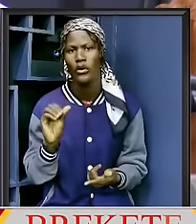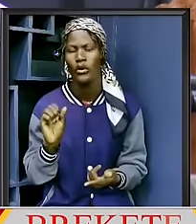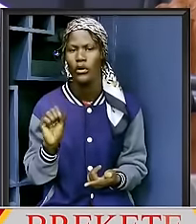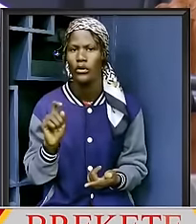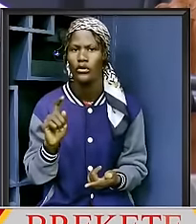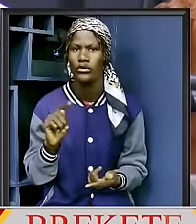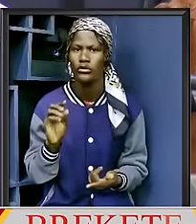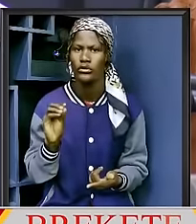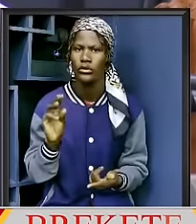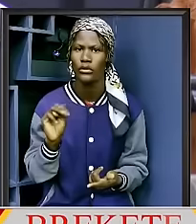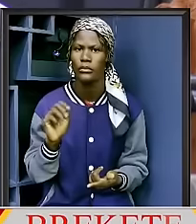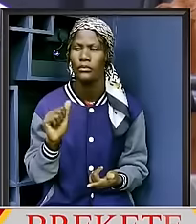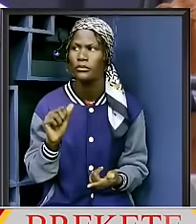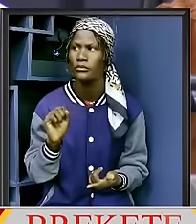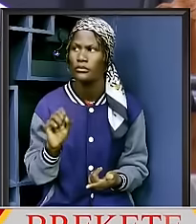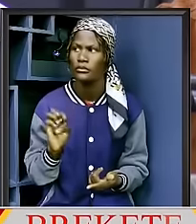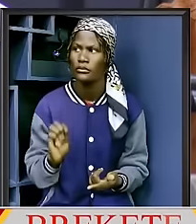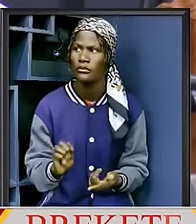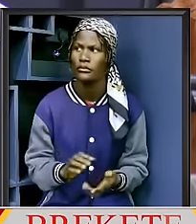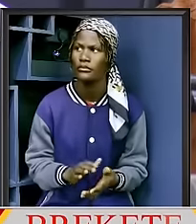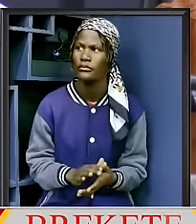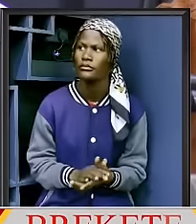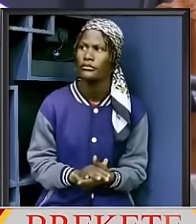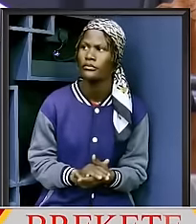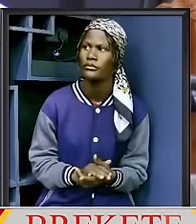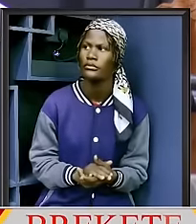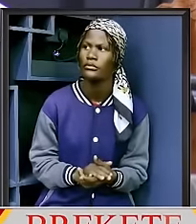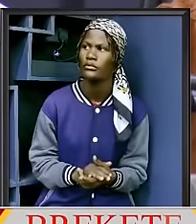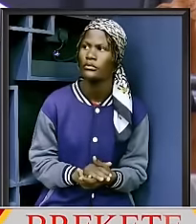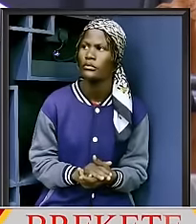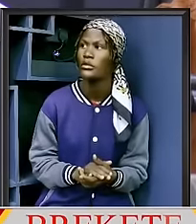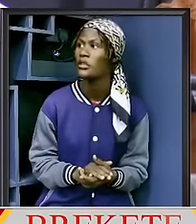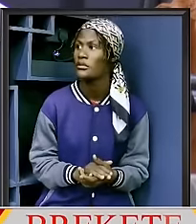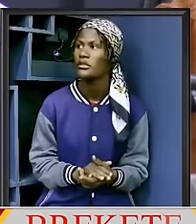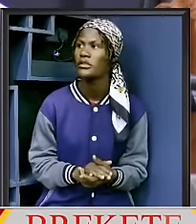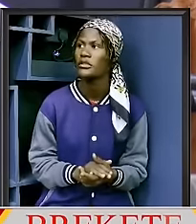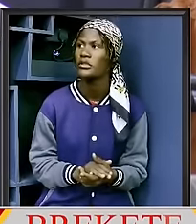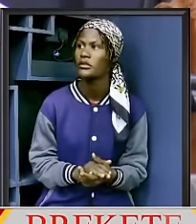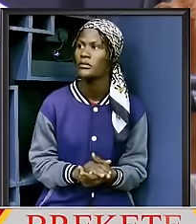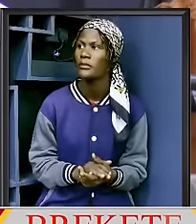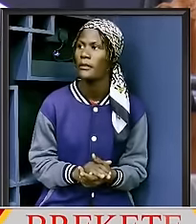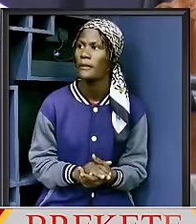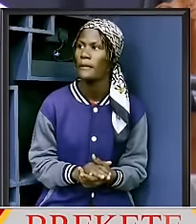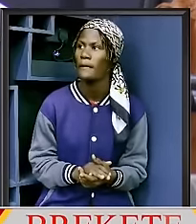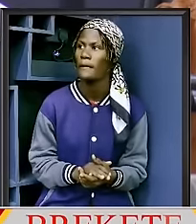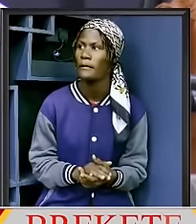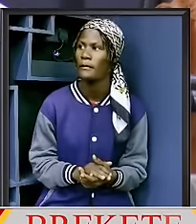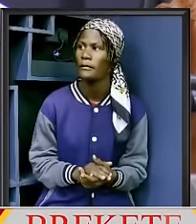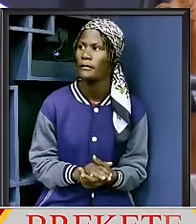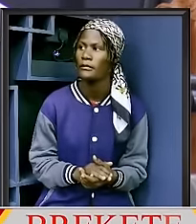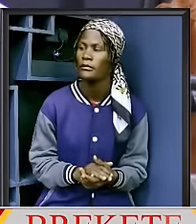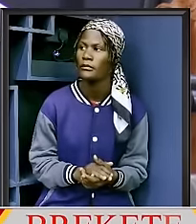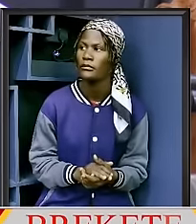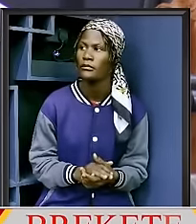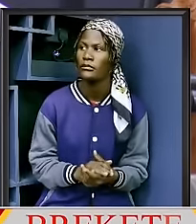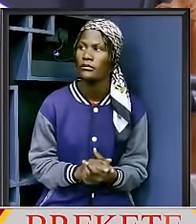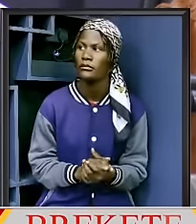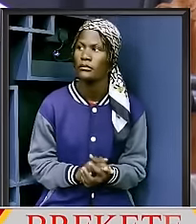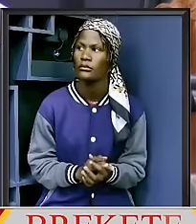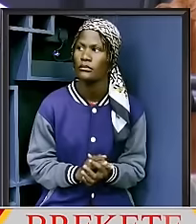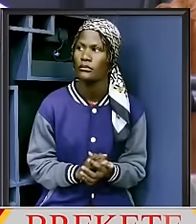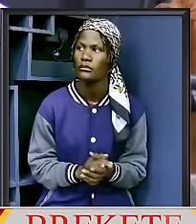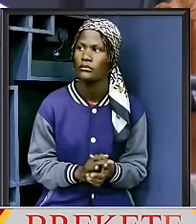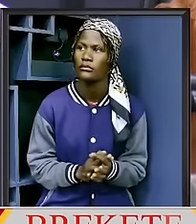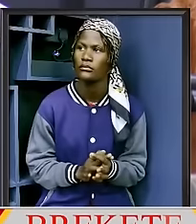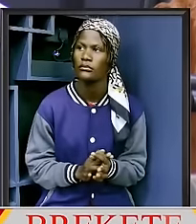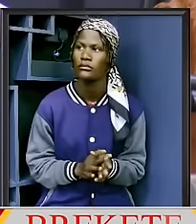it back. Because after the transaction, after the, what's it called, the cashless stuff, that I'm not collecting money from customer again, I return